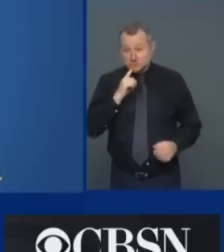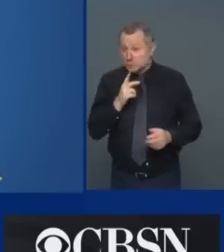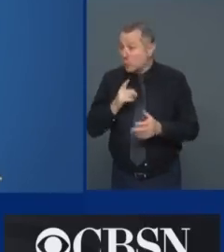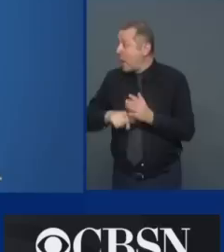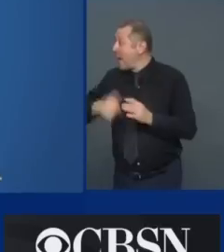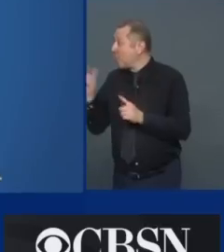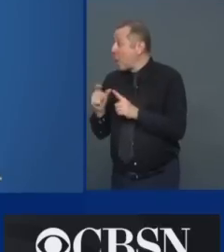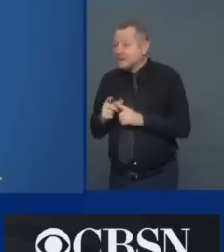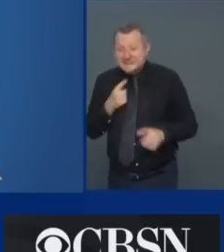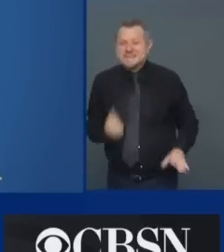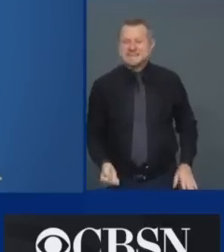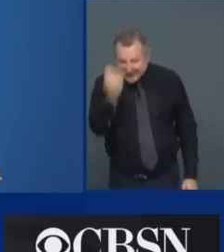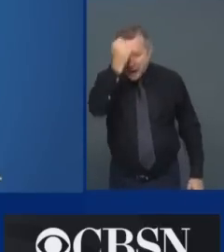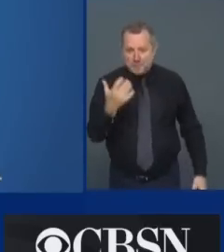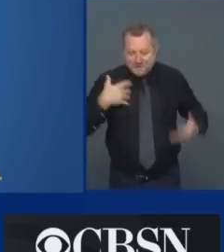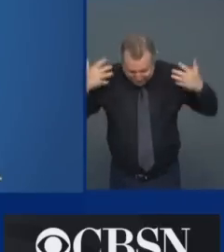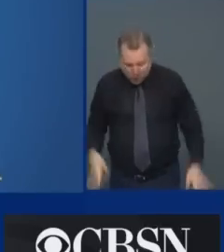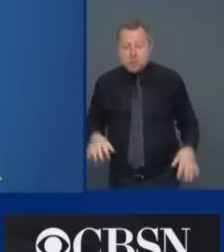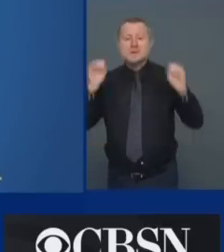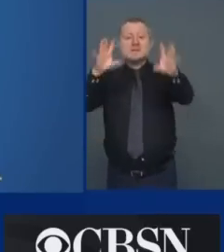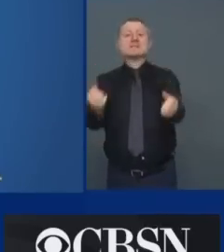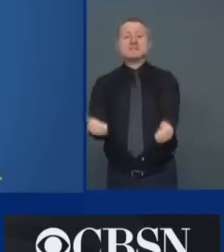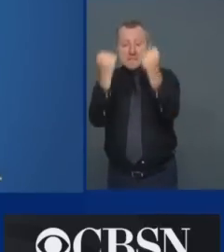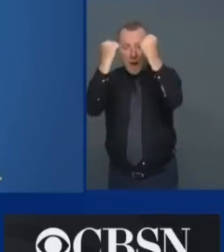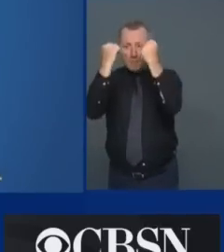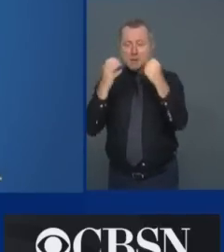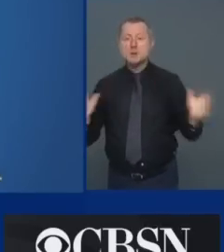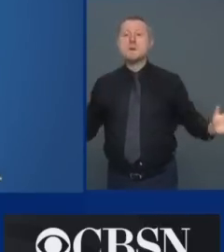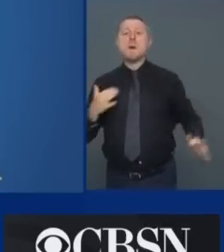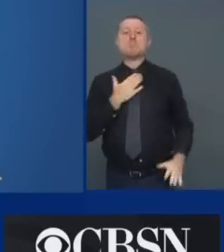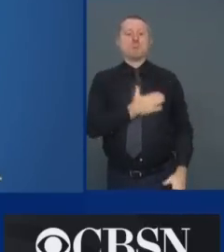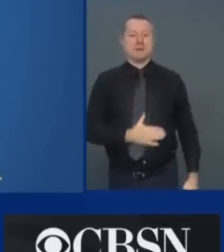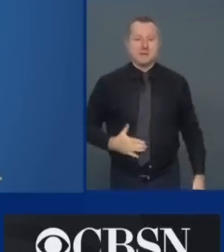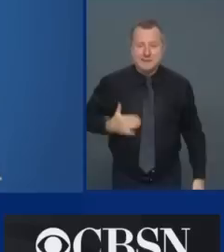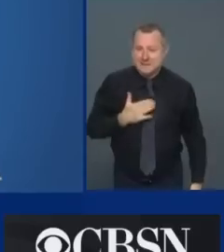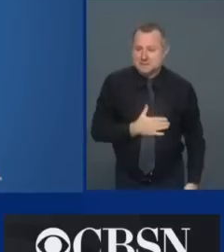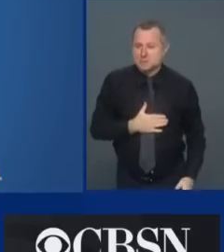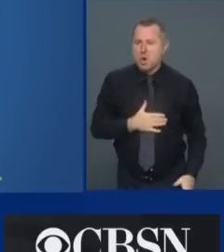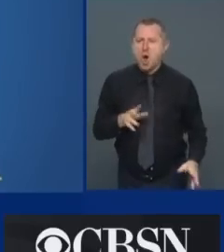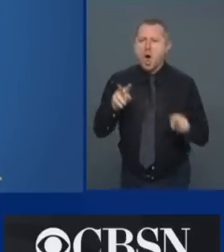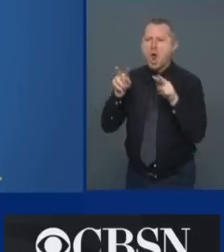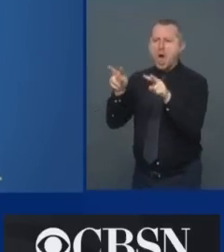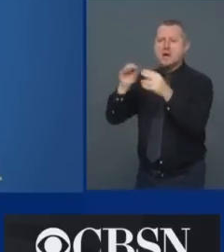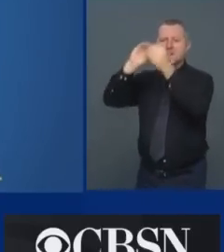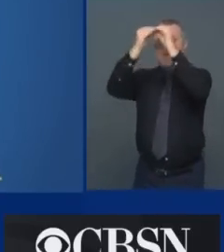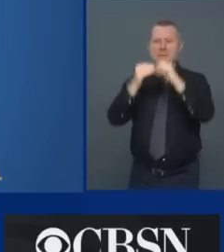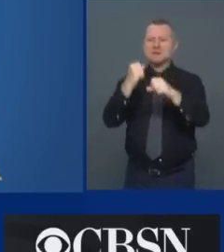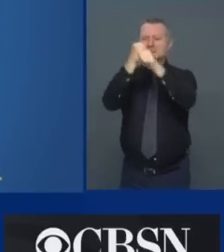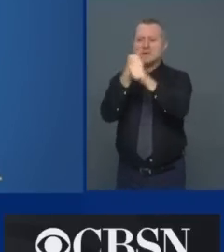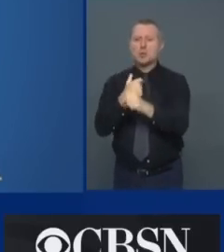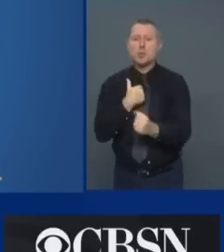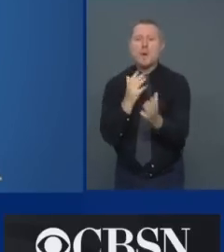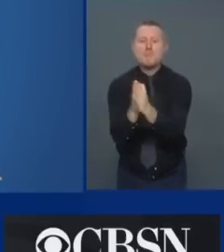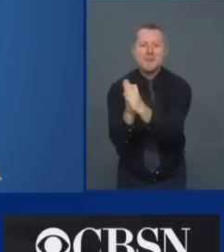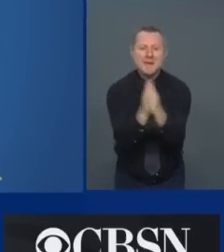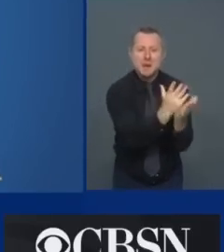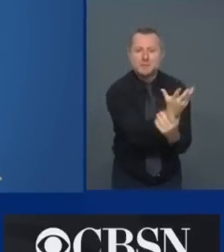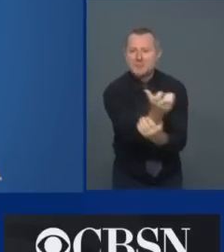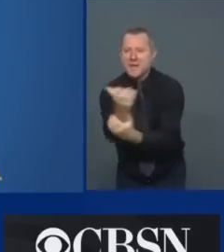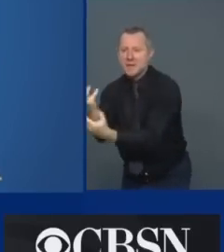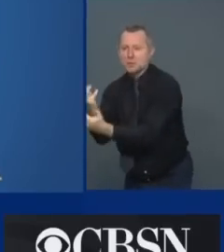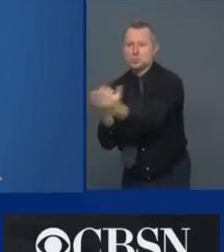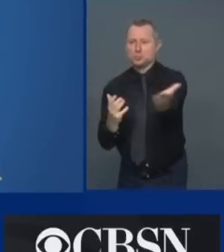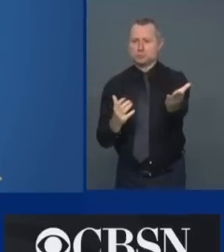used every other word. Please look at the data. I beseech you. I ask you to do it out of